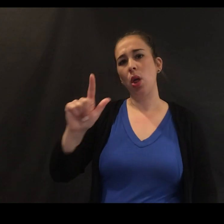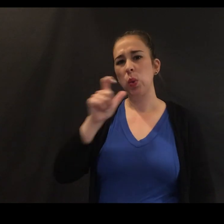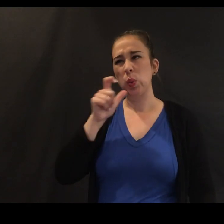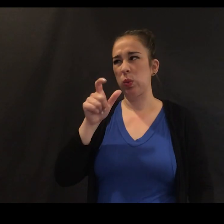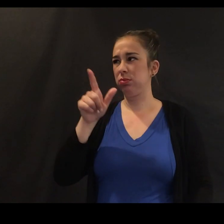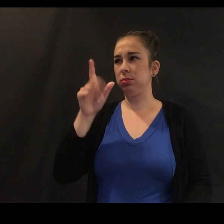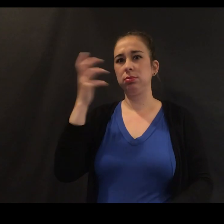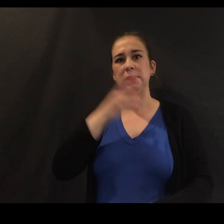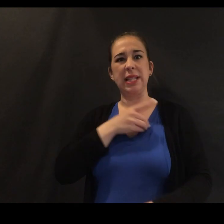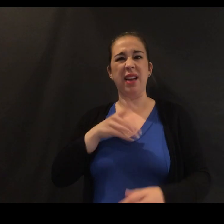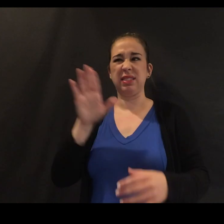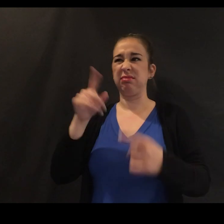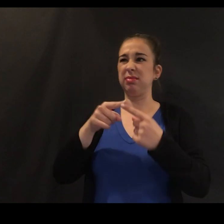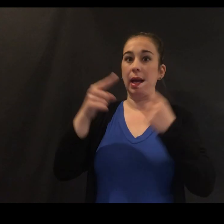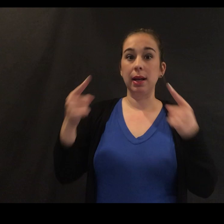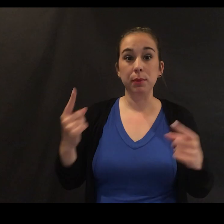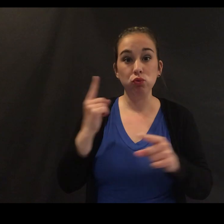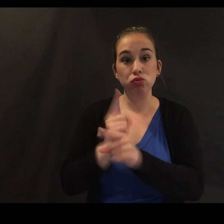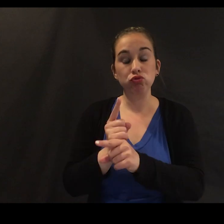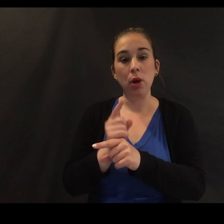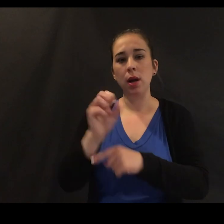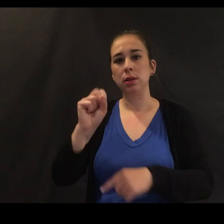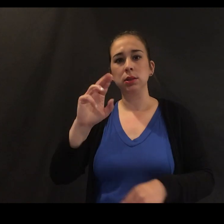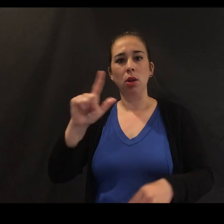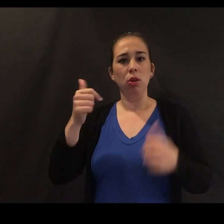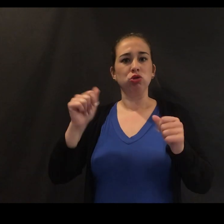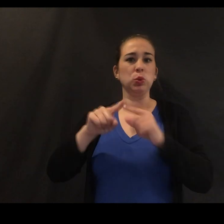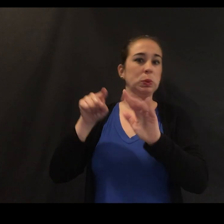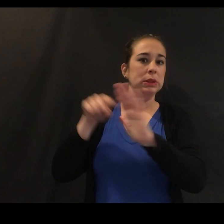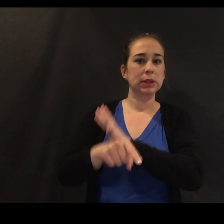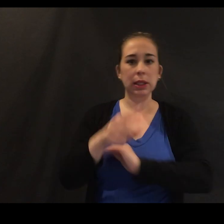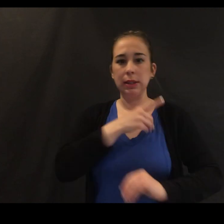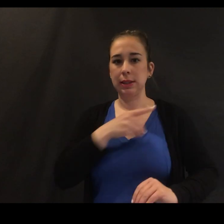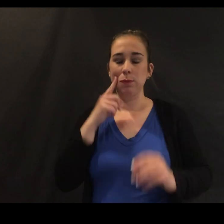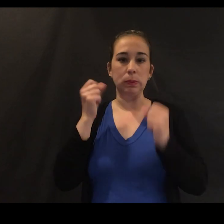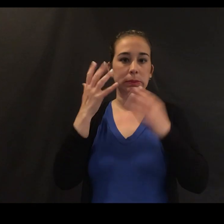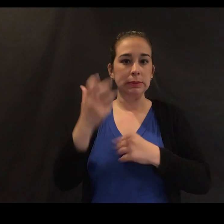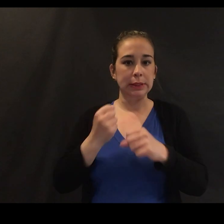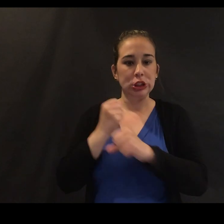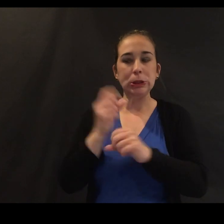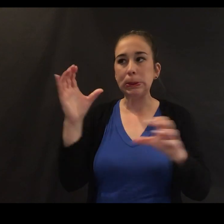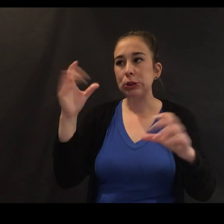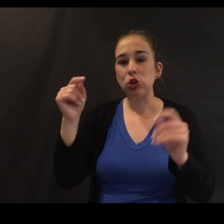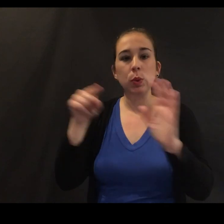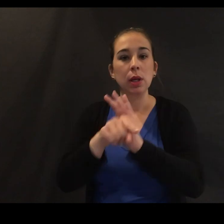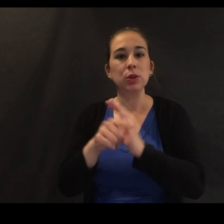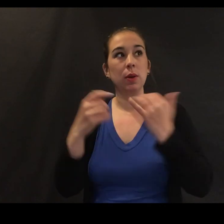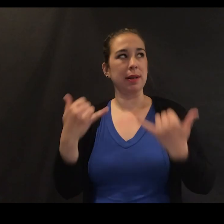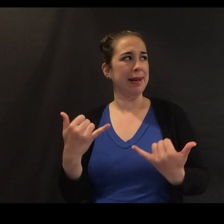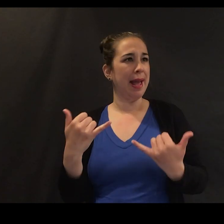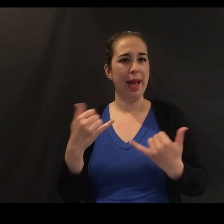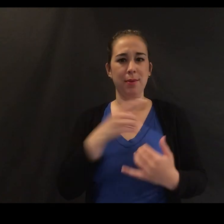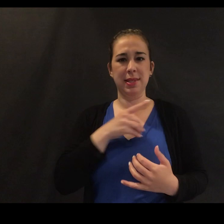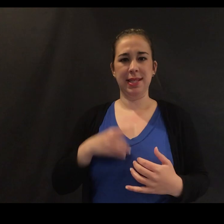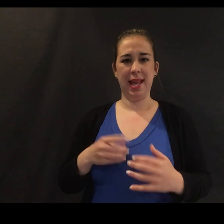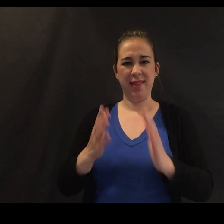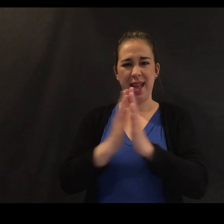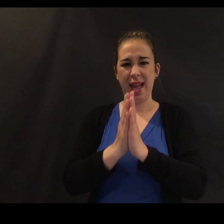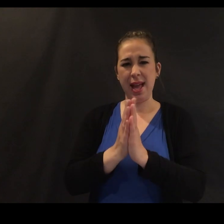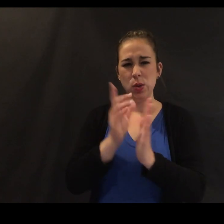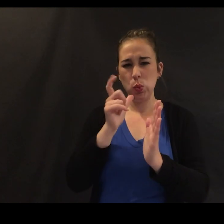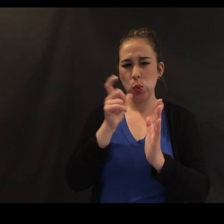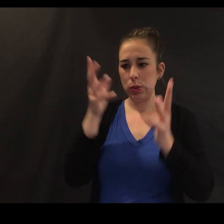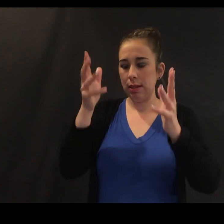enemy. Saul was the man that was trying to kill David for a number of years. And so he's now asking the question, is there anyone still left